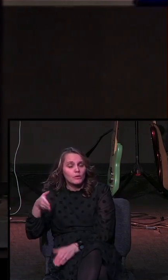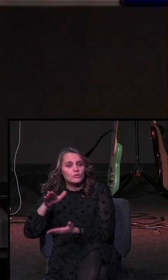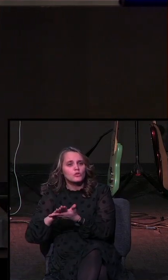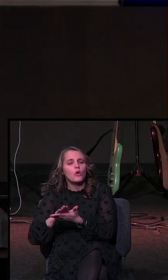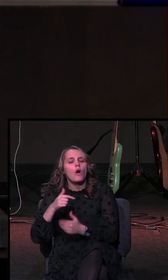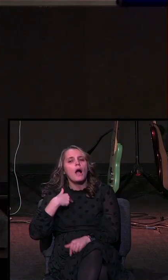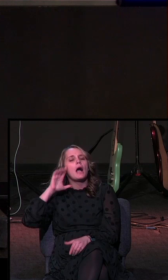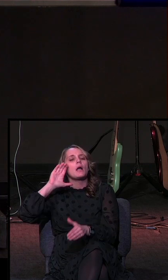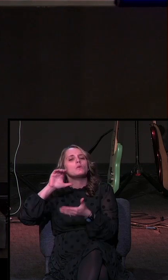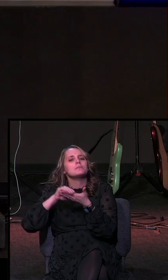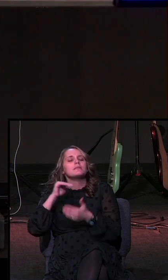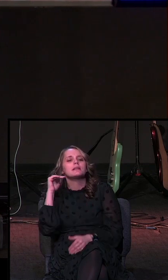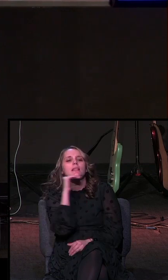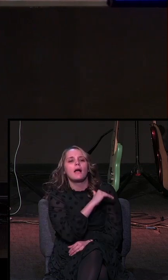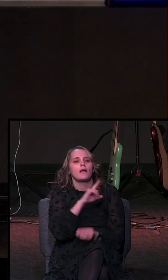be worthless.